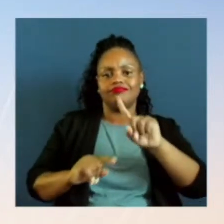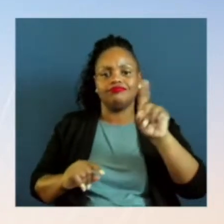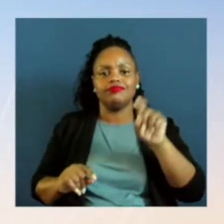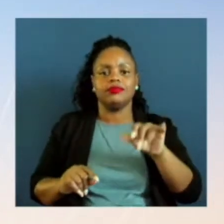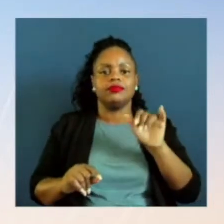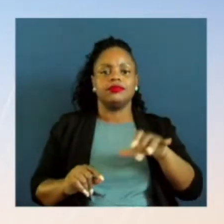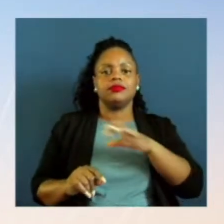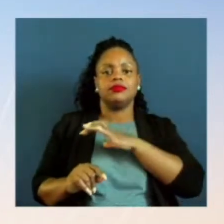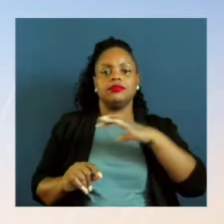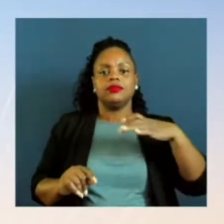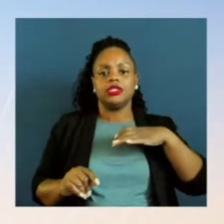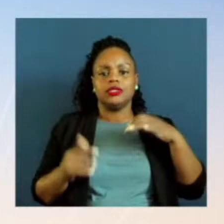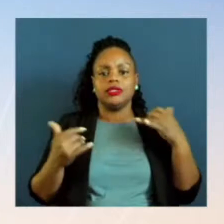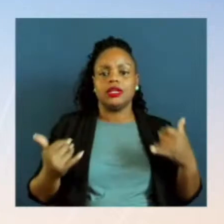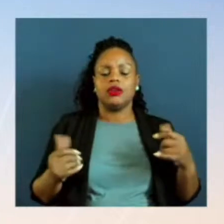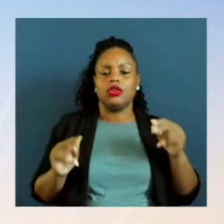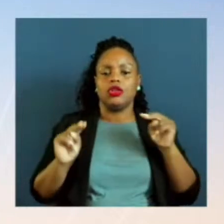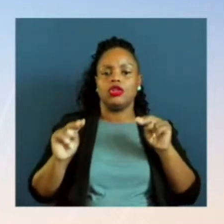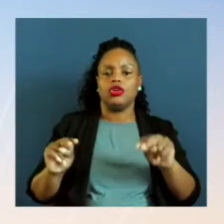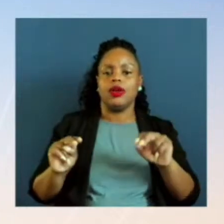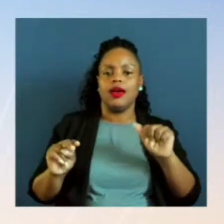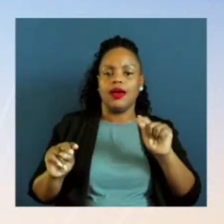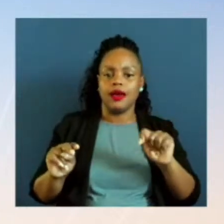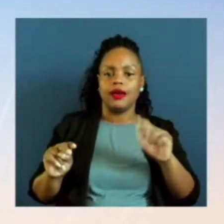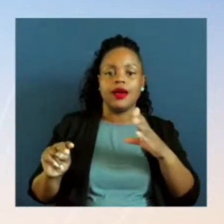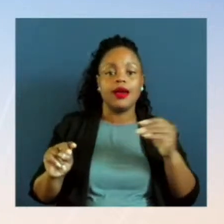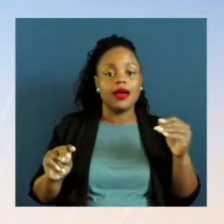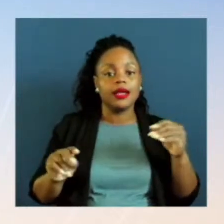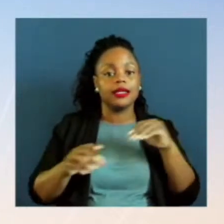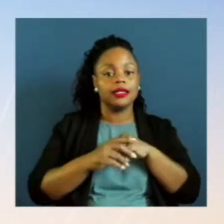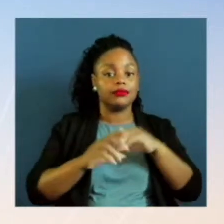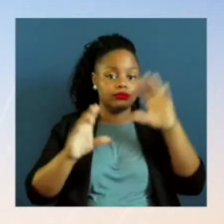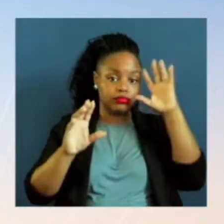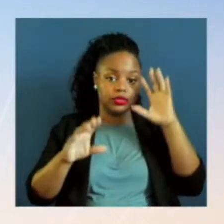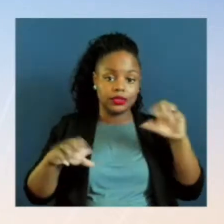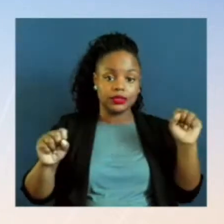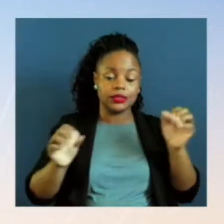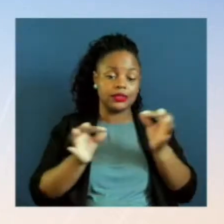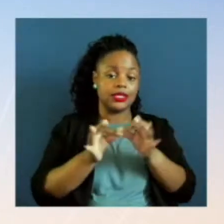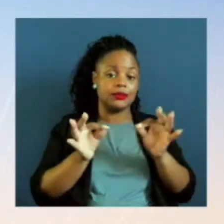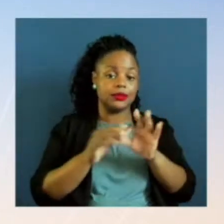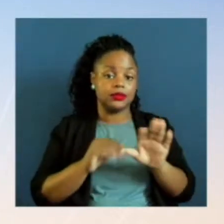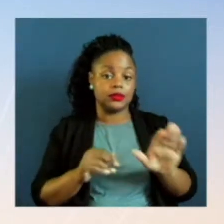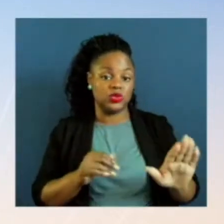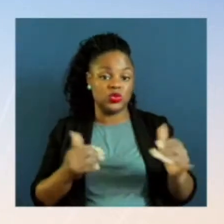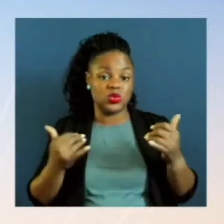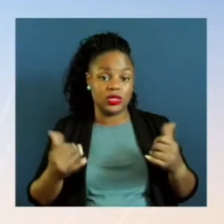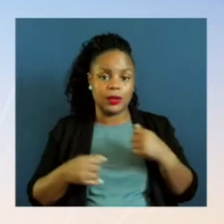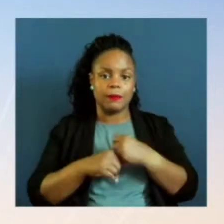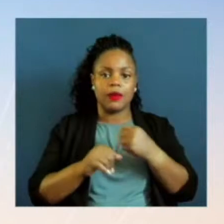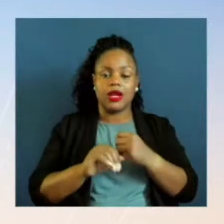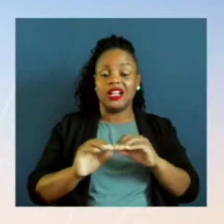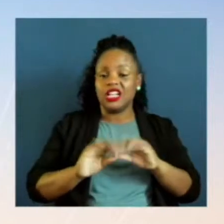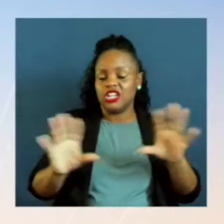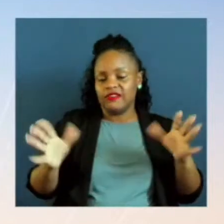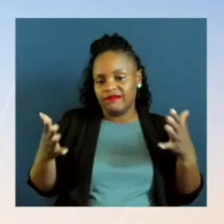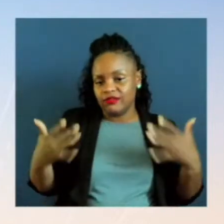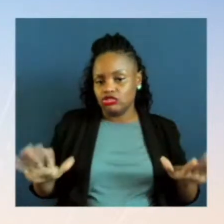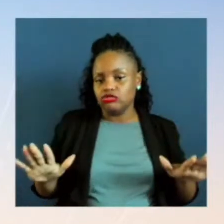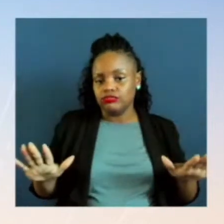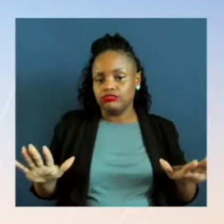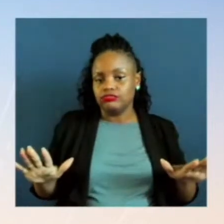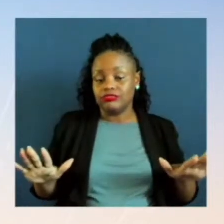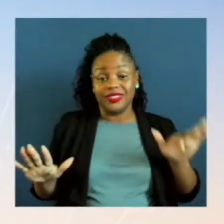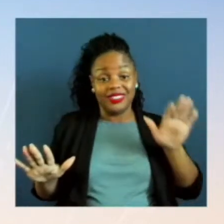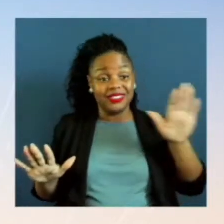also note, though, Jeff, that in the president's statement today, he also made very clear and in pretty strong terms his viewpoints